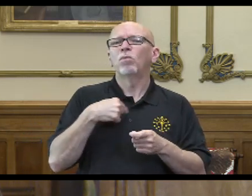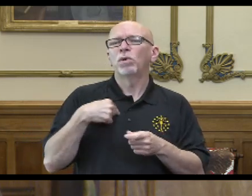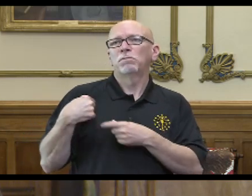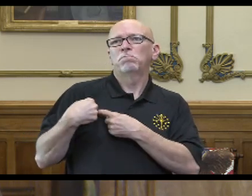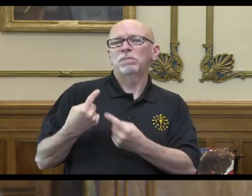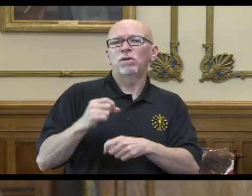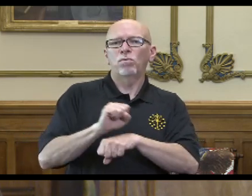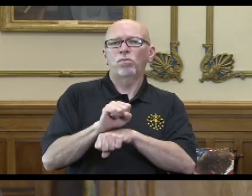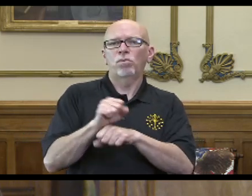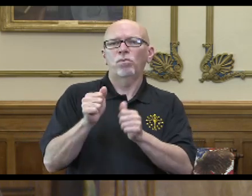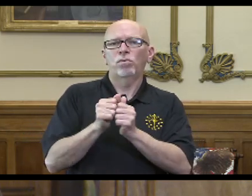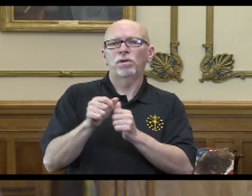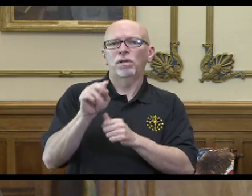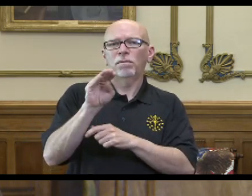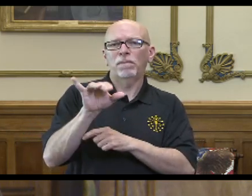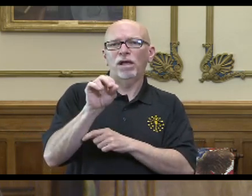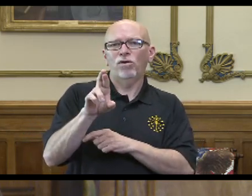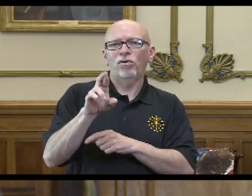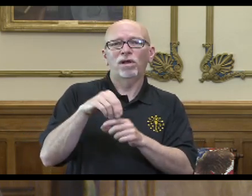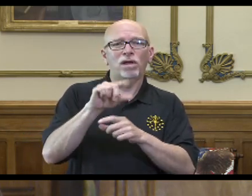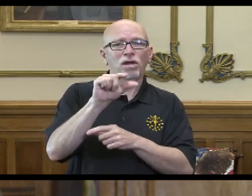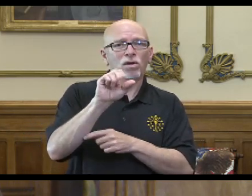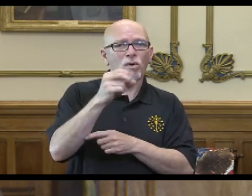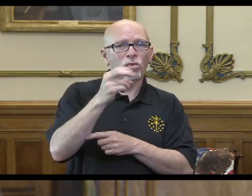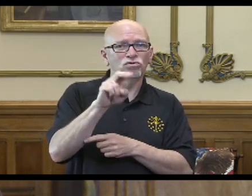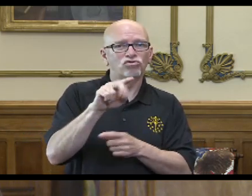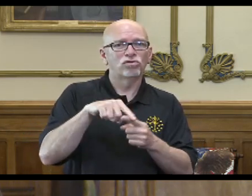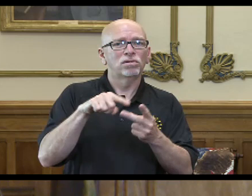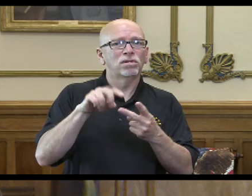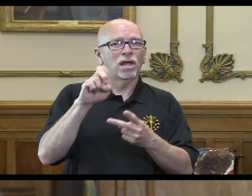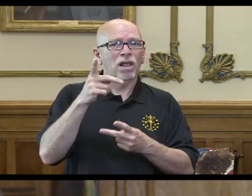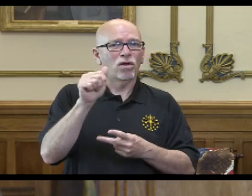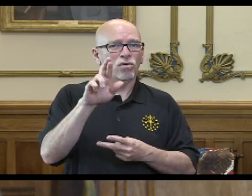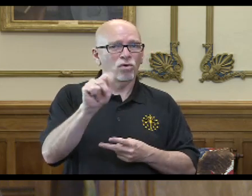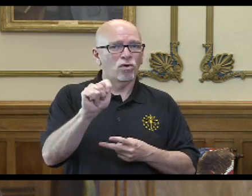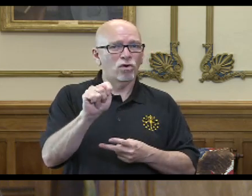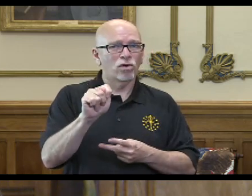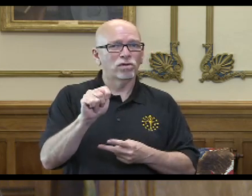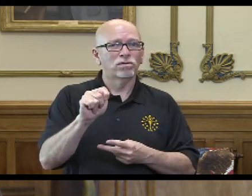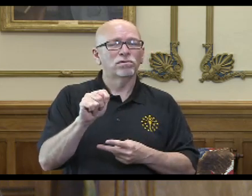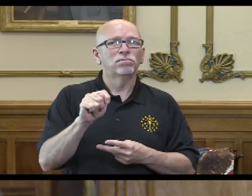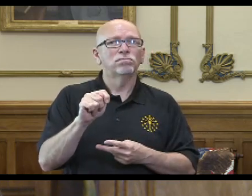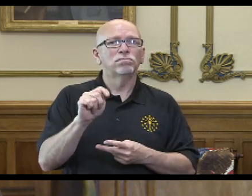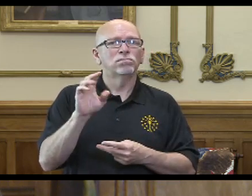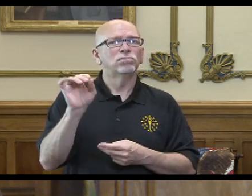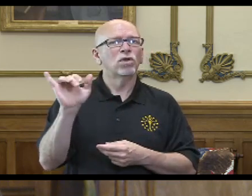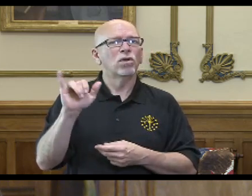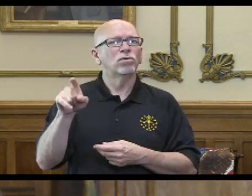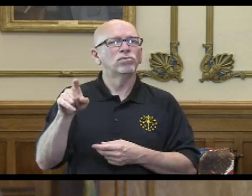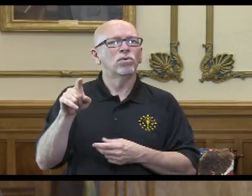been working with the mayors of Goshen and Elkhart, and also